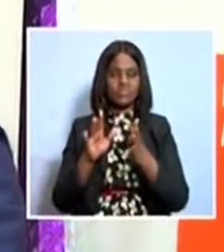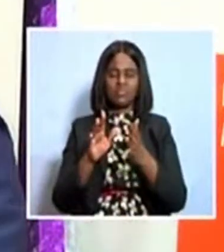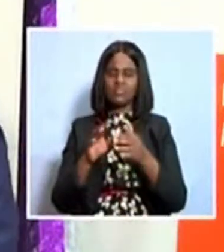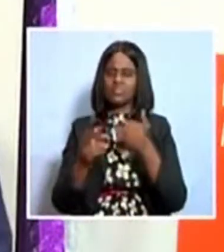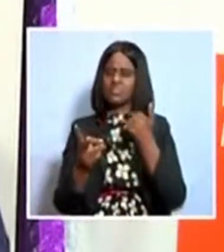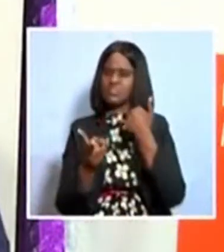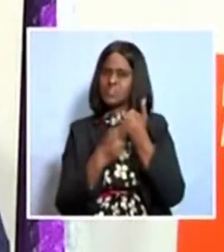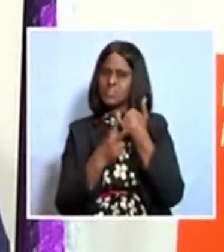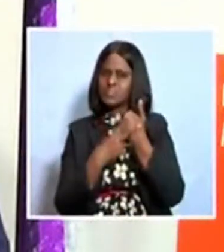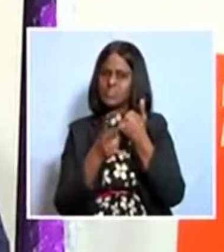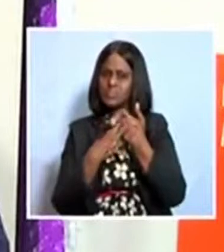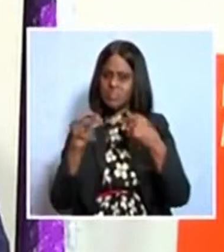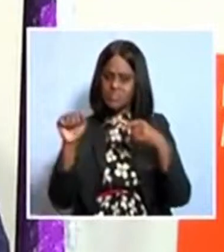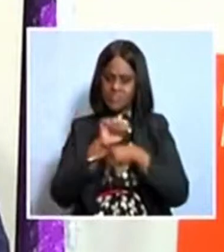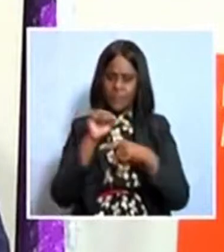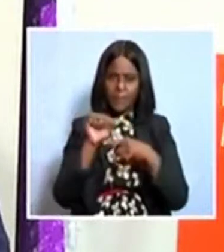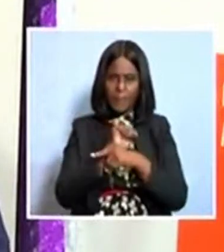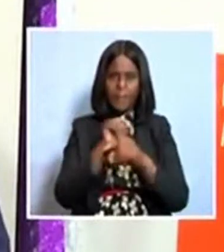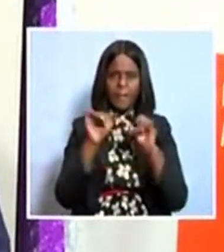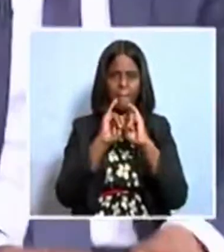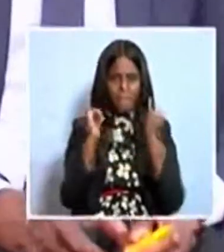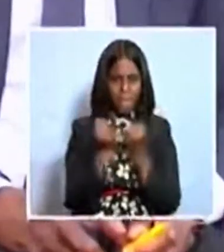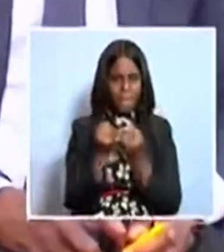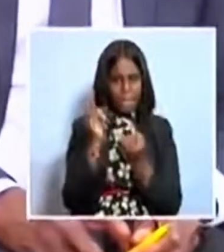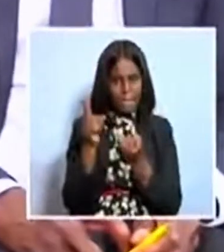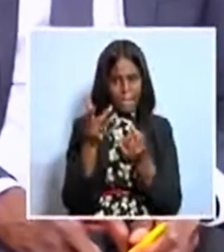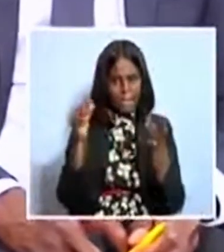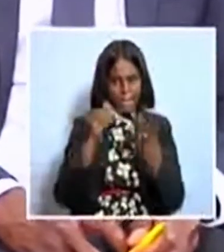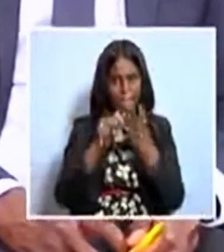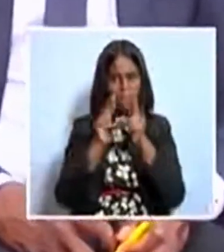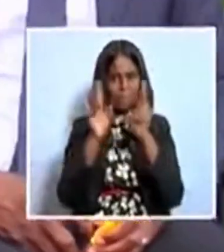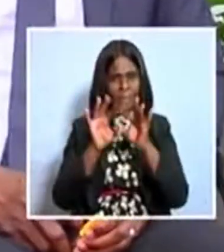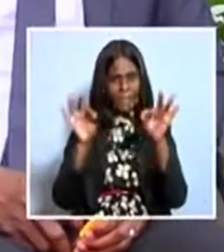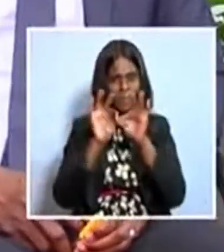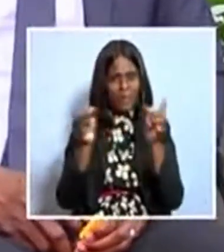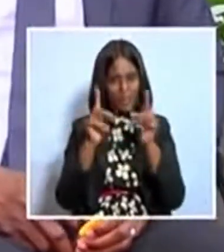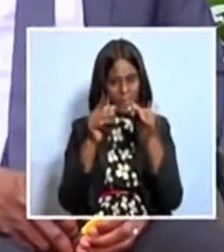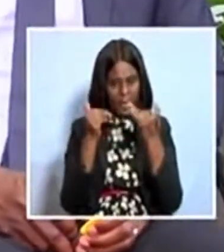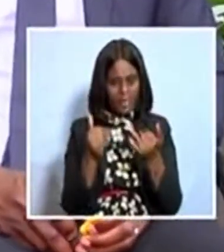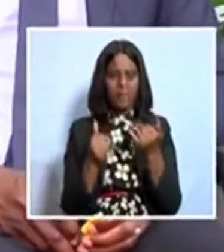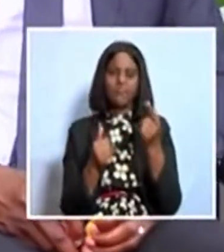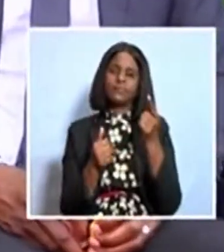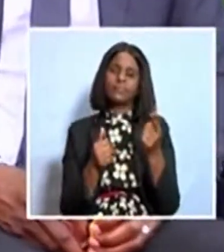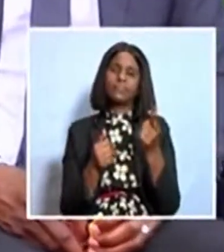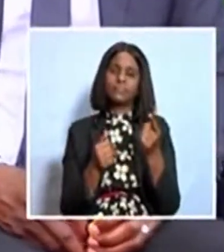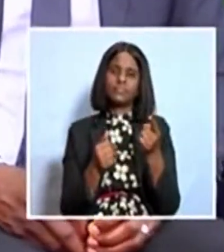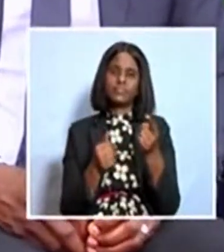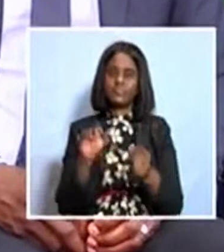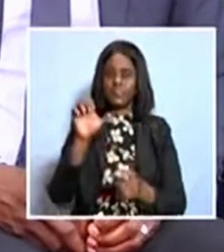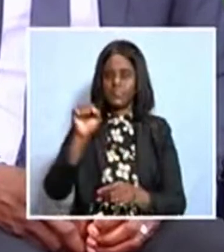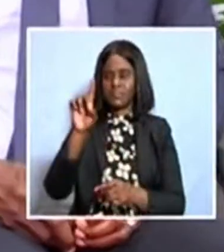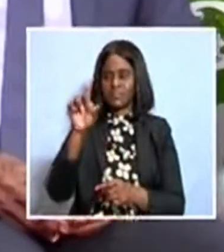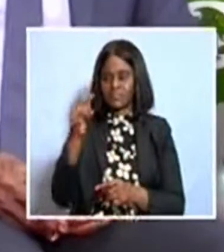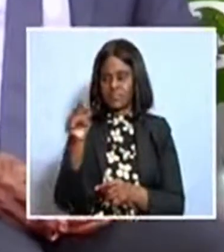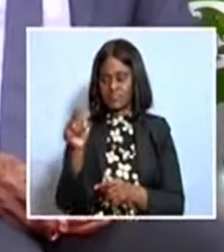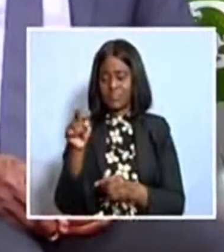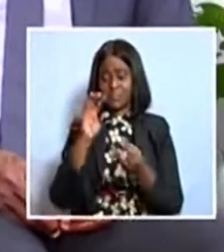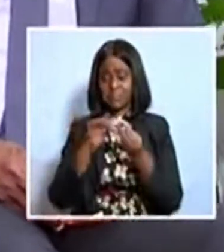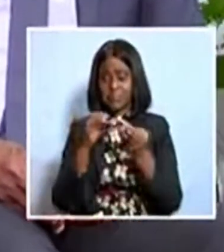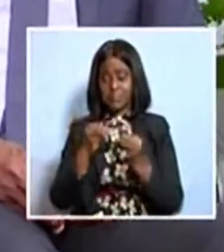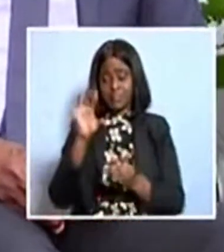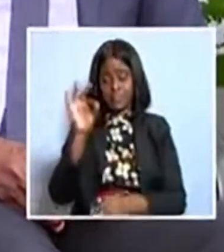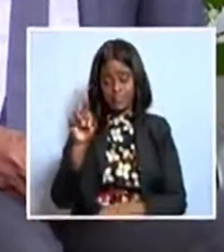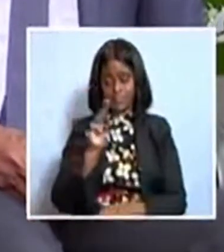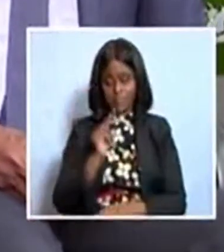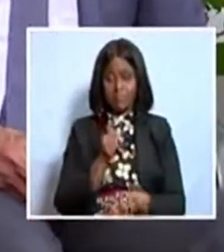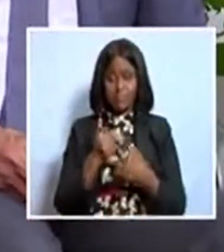vocational training institutions are the ones that are very critical when it comes to SDG number 9, because we